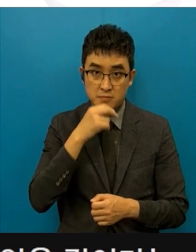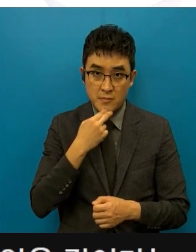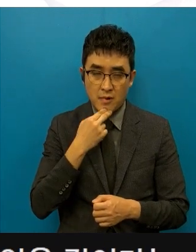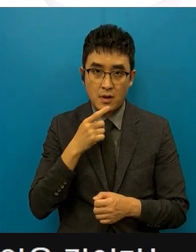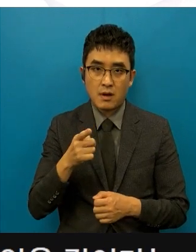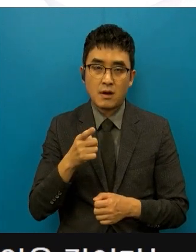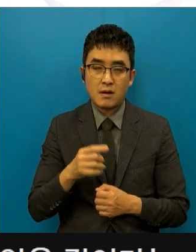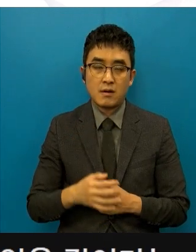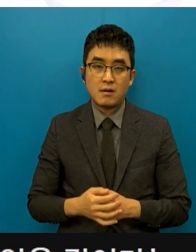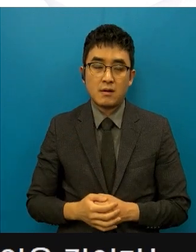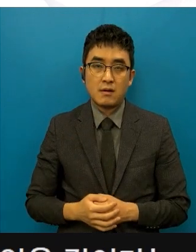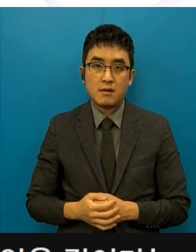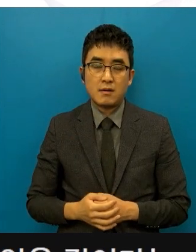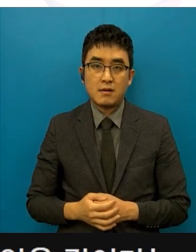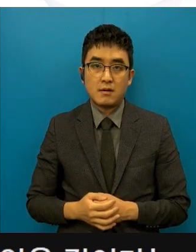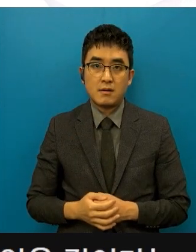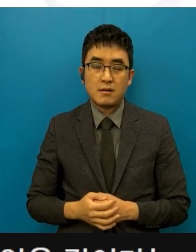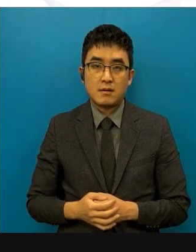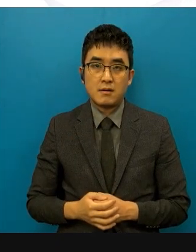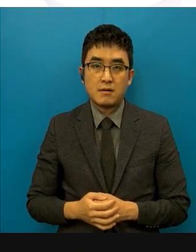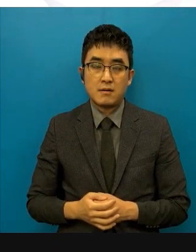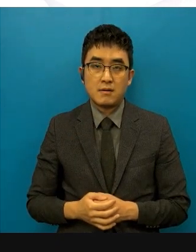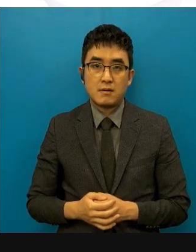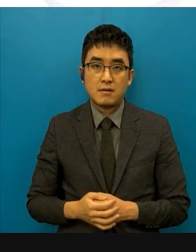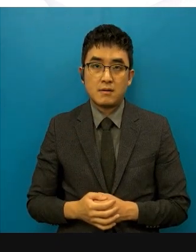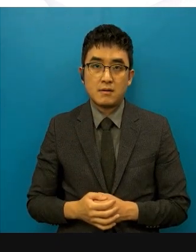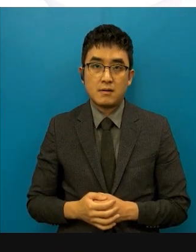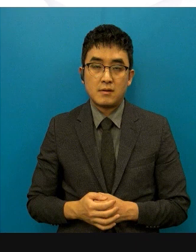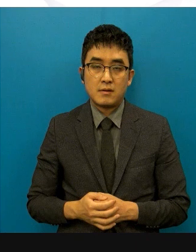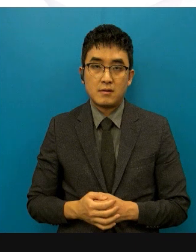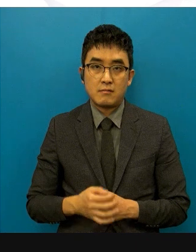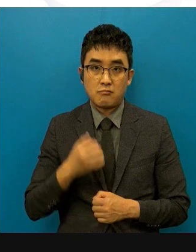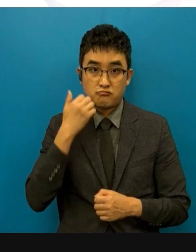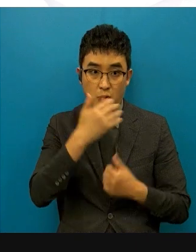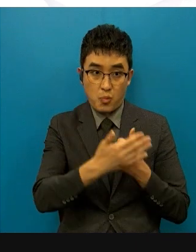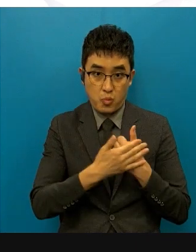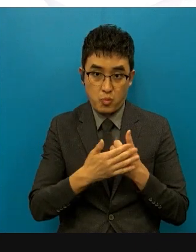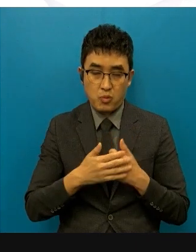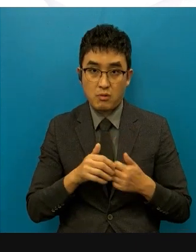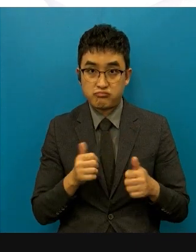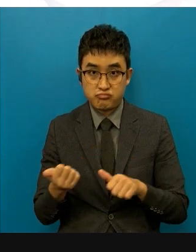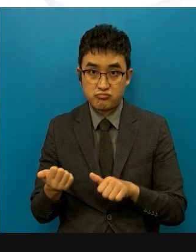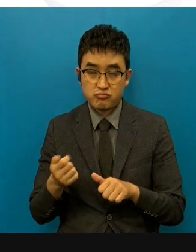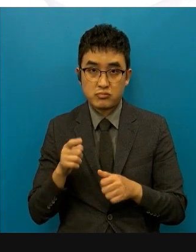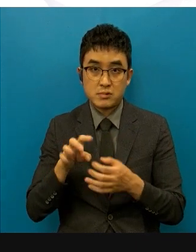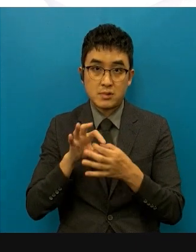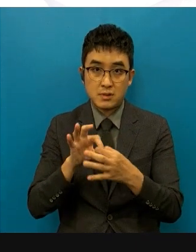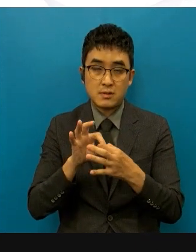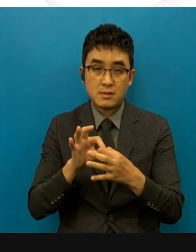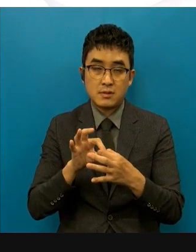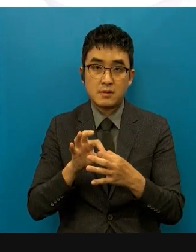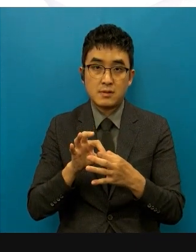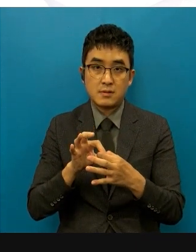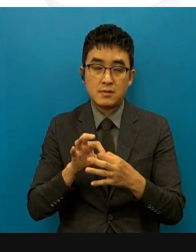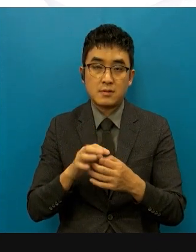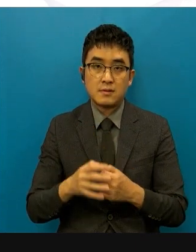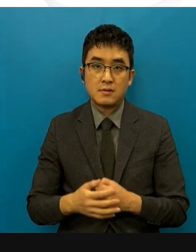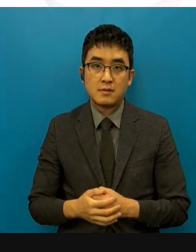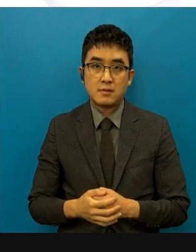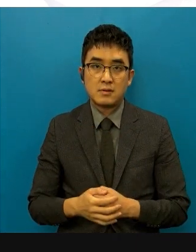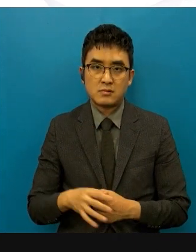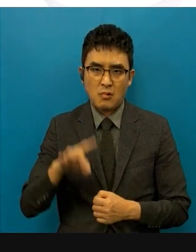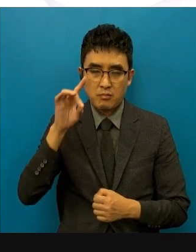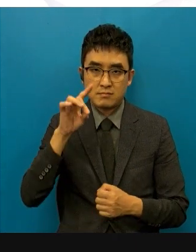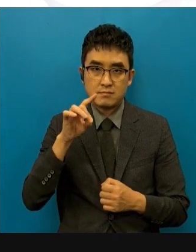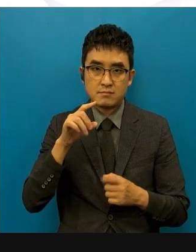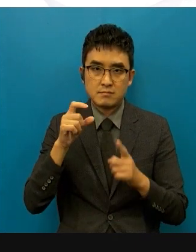assisted suicide and tried to adopt some requirements, this has divided